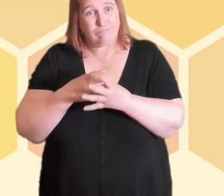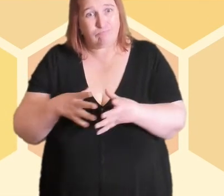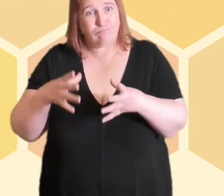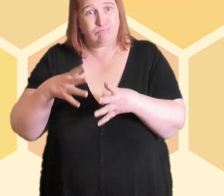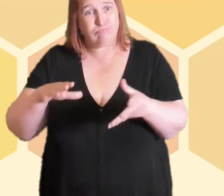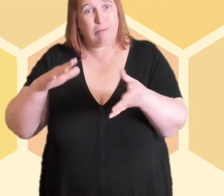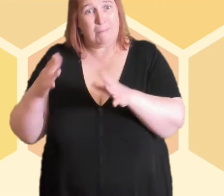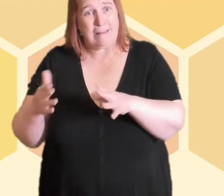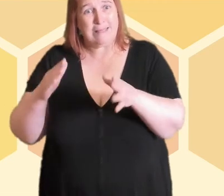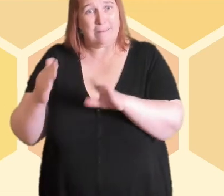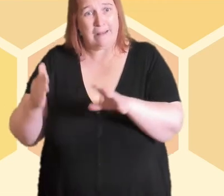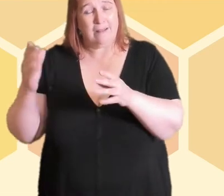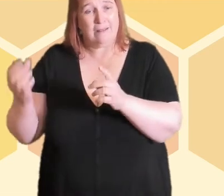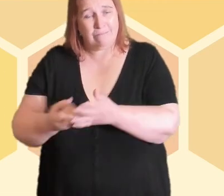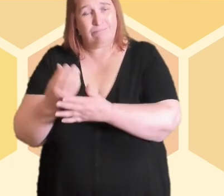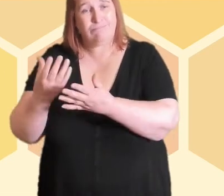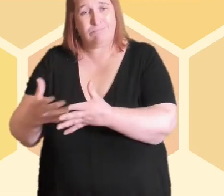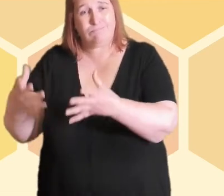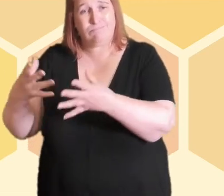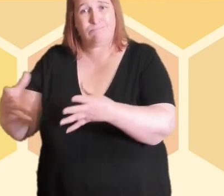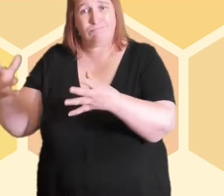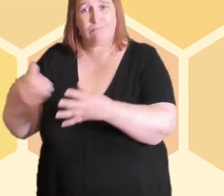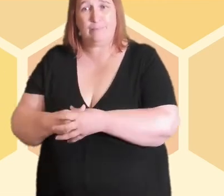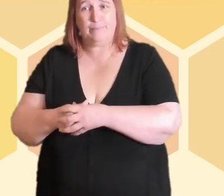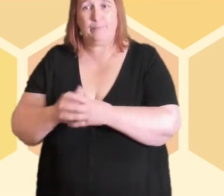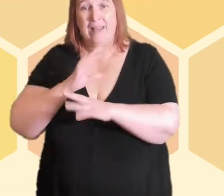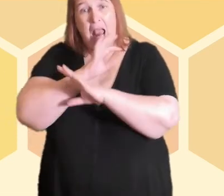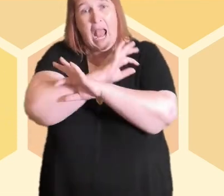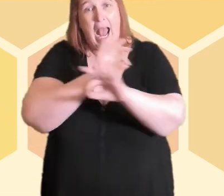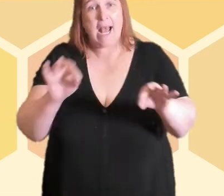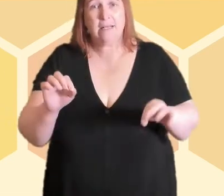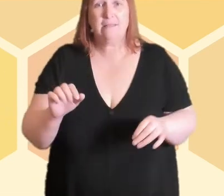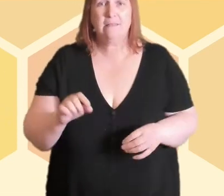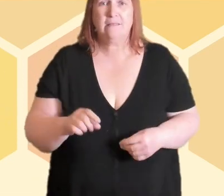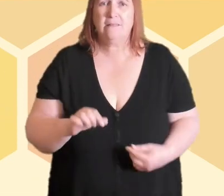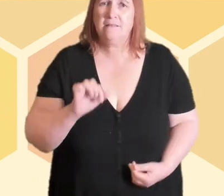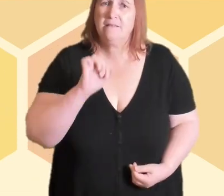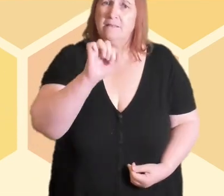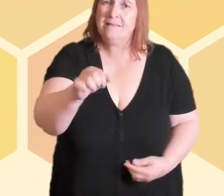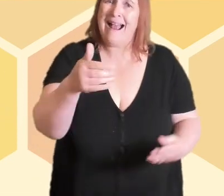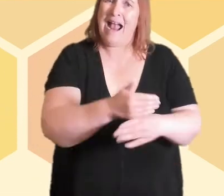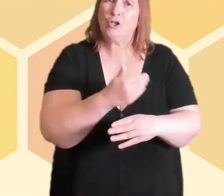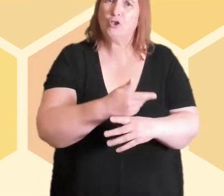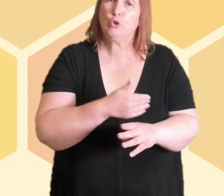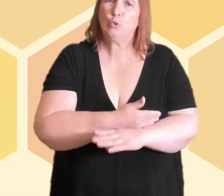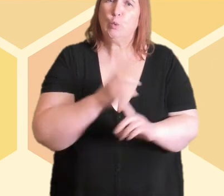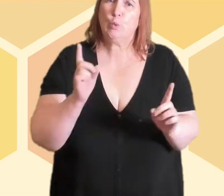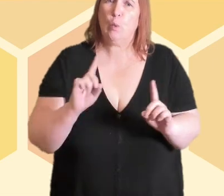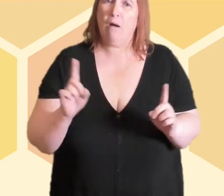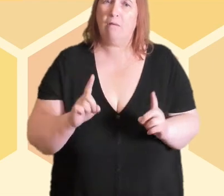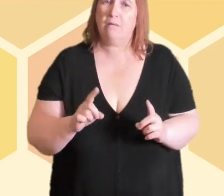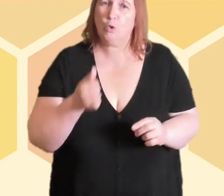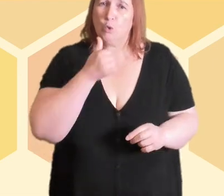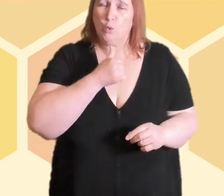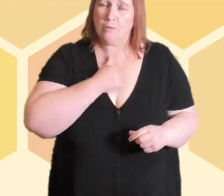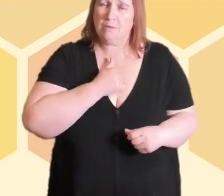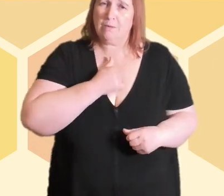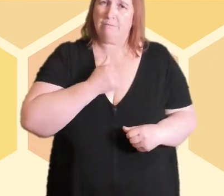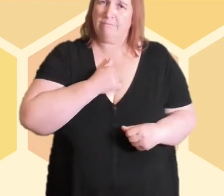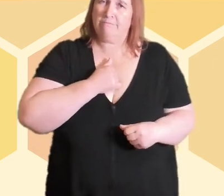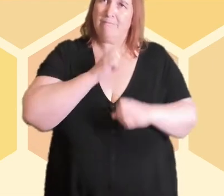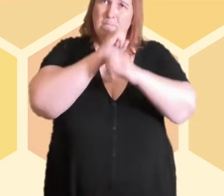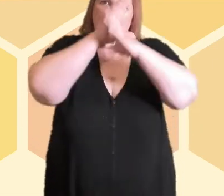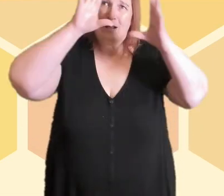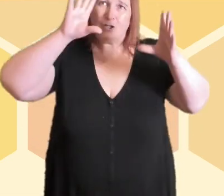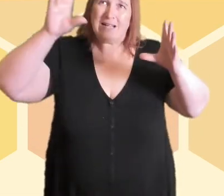photo? So may I ask you, what's your plan of action? Let's use our prophetic imagination